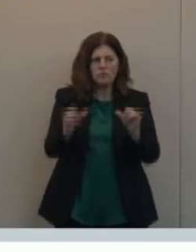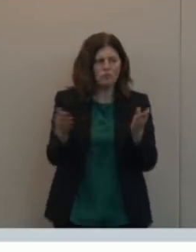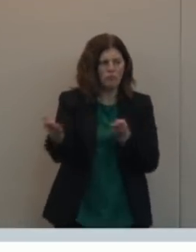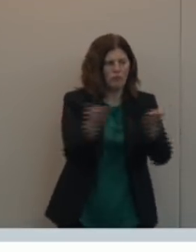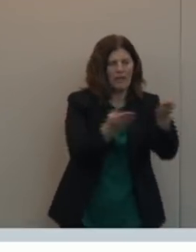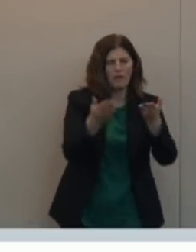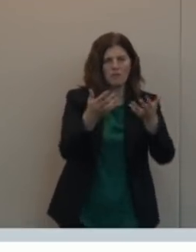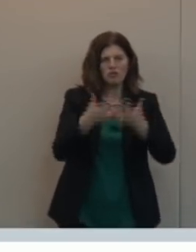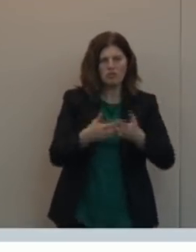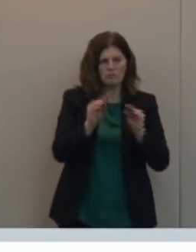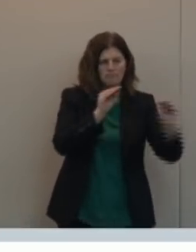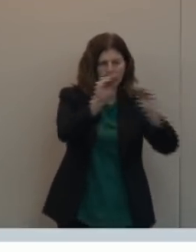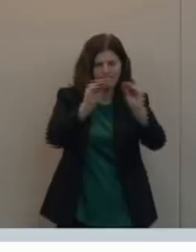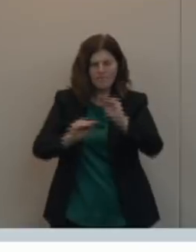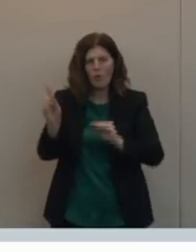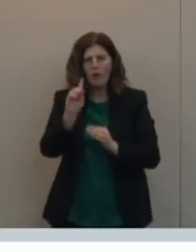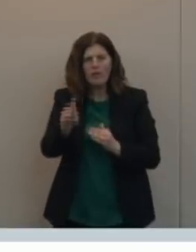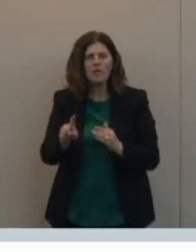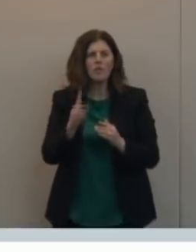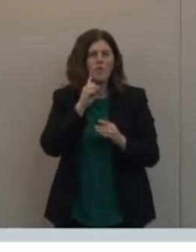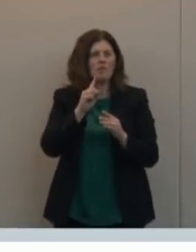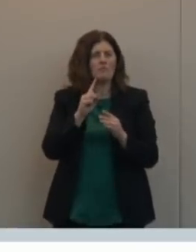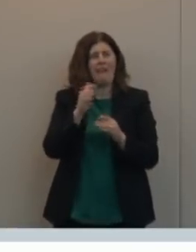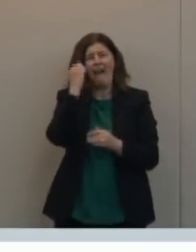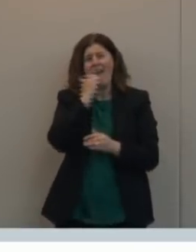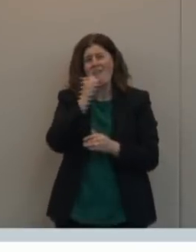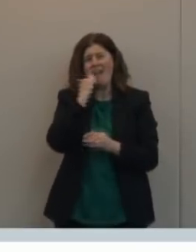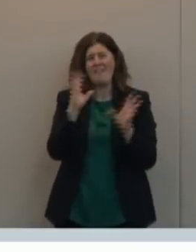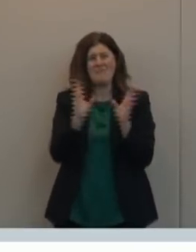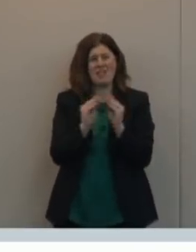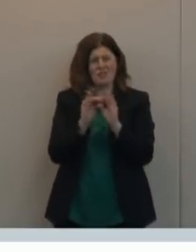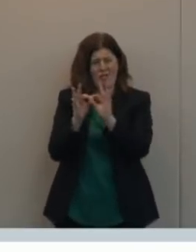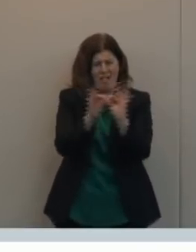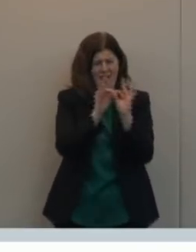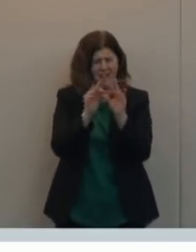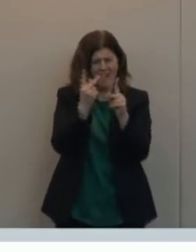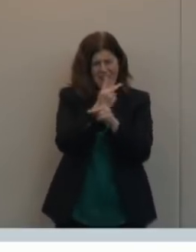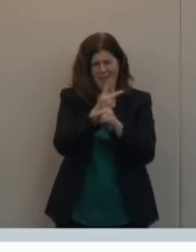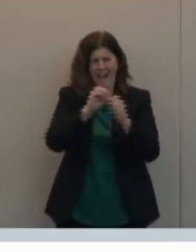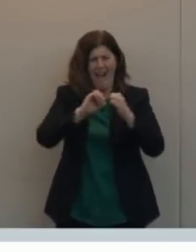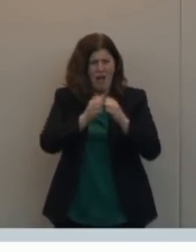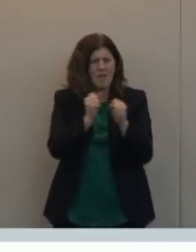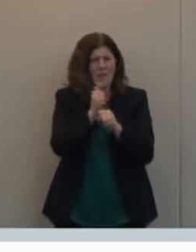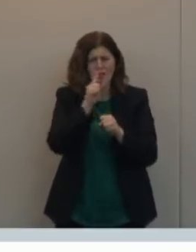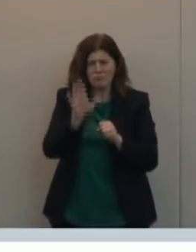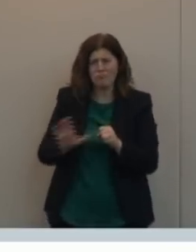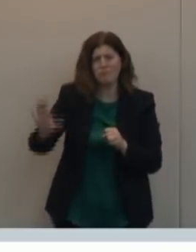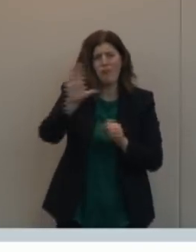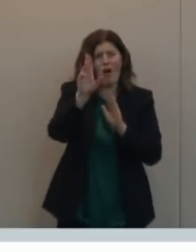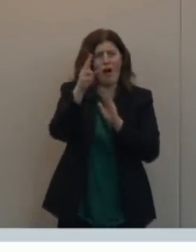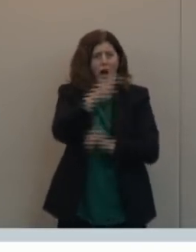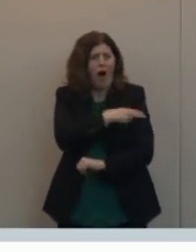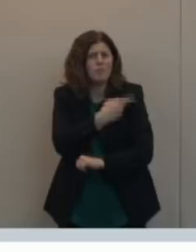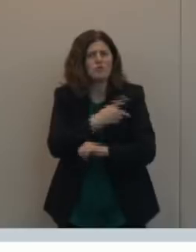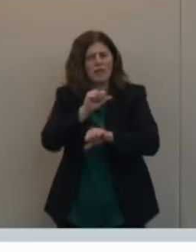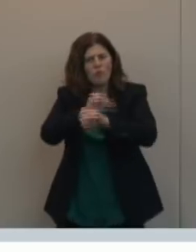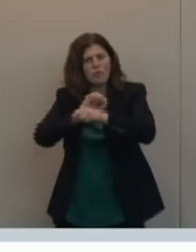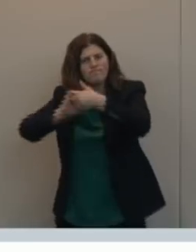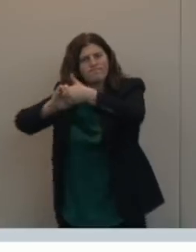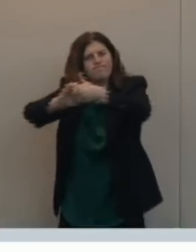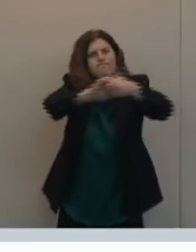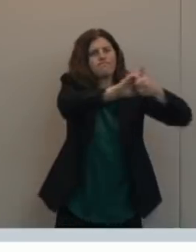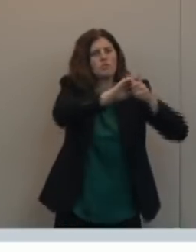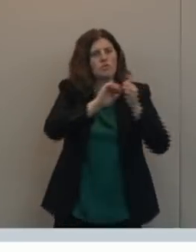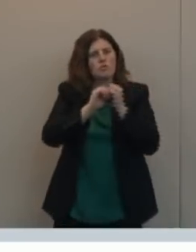really working on this, and there are meetings that happen every day to coordinate efforts and make sure that these hospitals know how to work together and setting